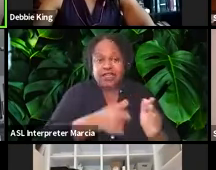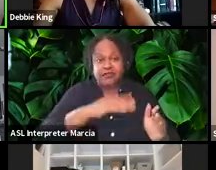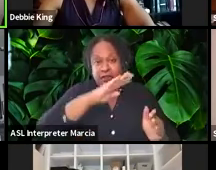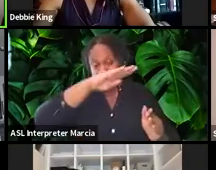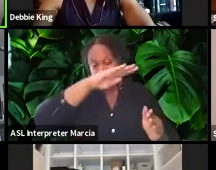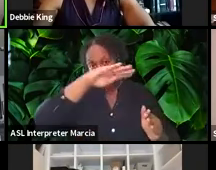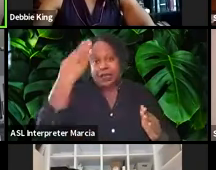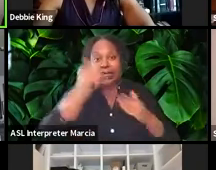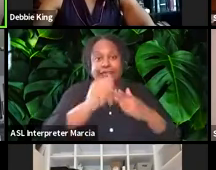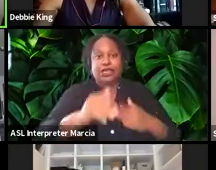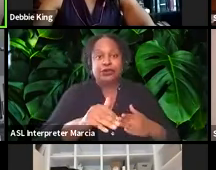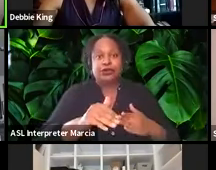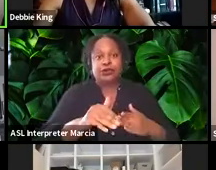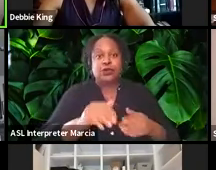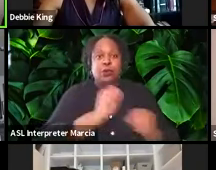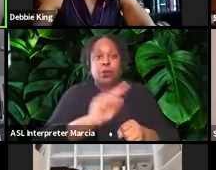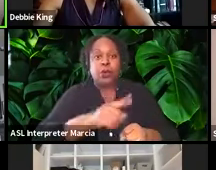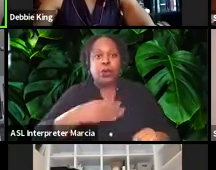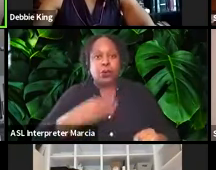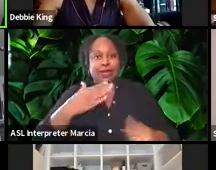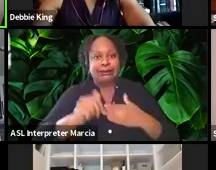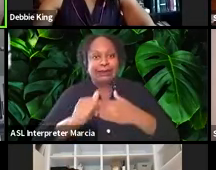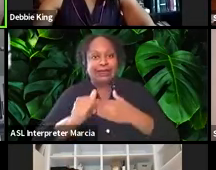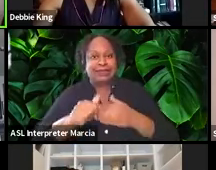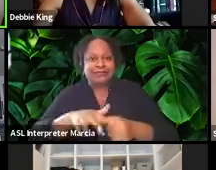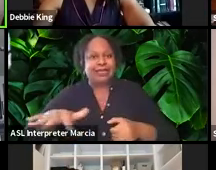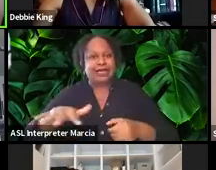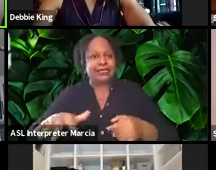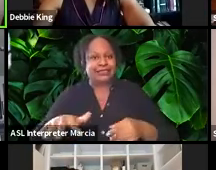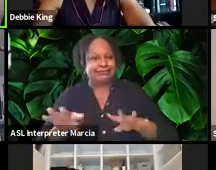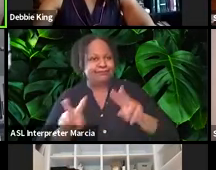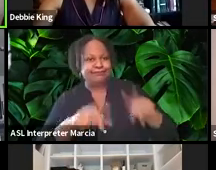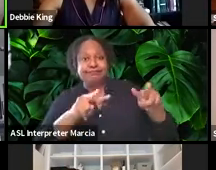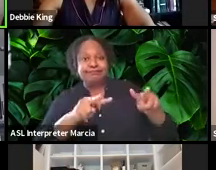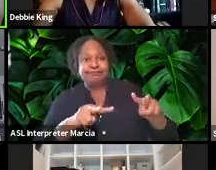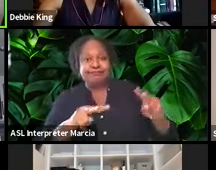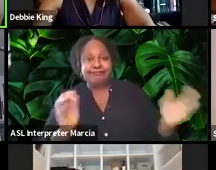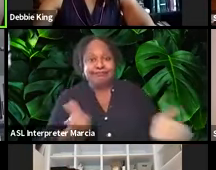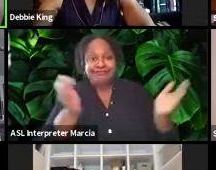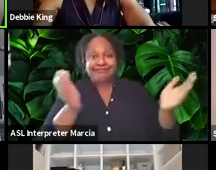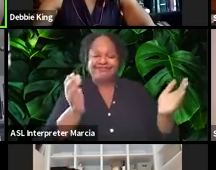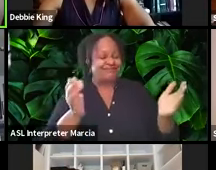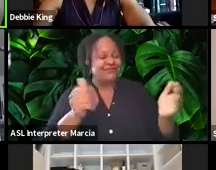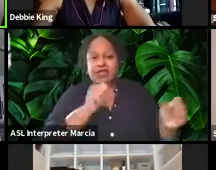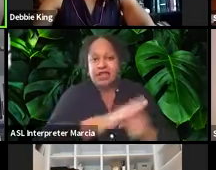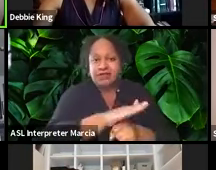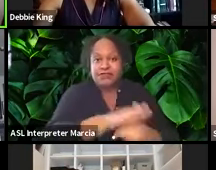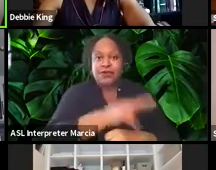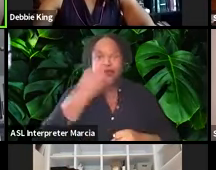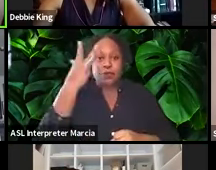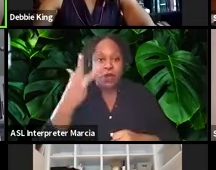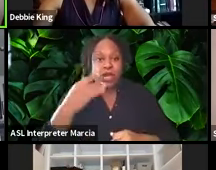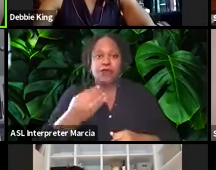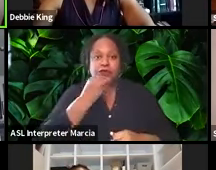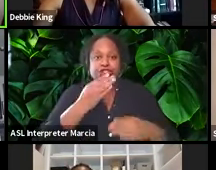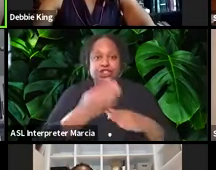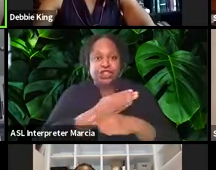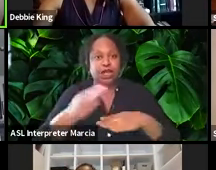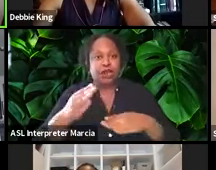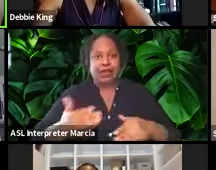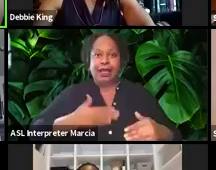traditionally white-led spaces. That is why FoodShare is pleased to be able to bring together a group of